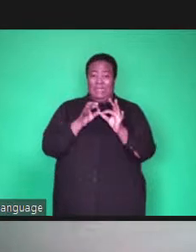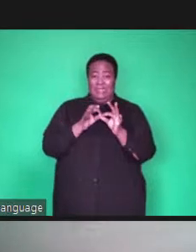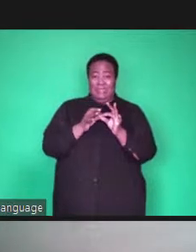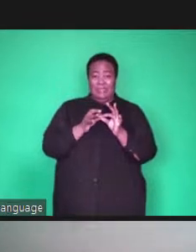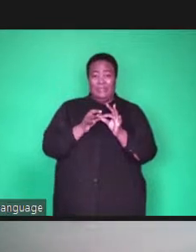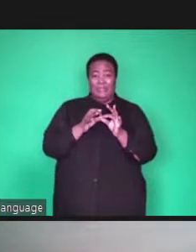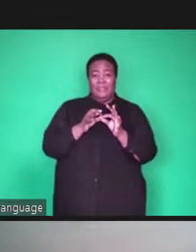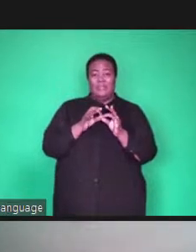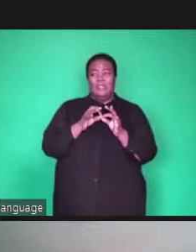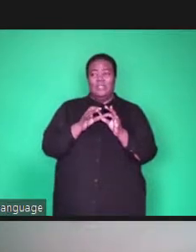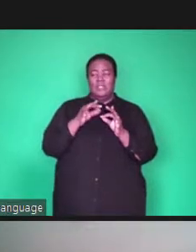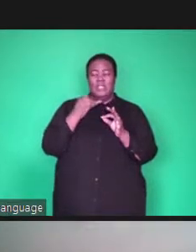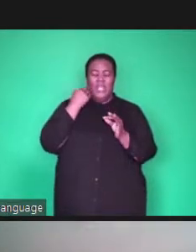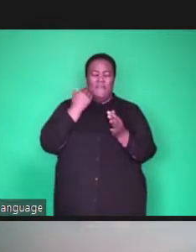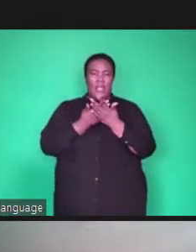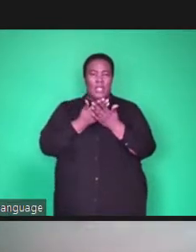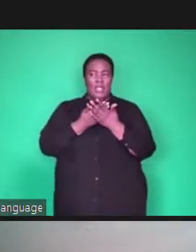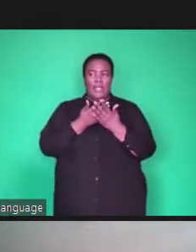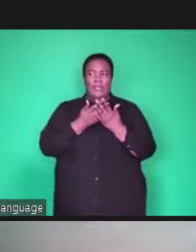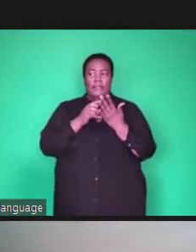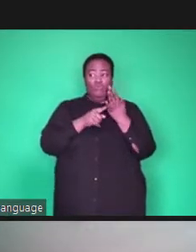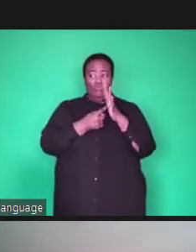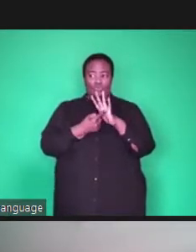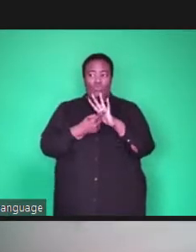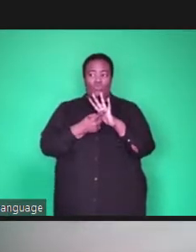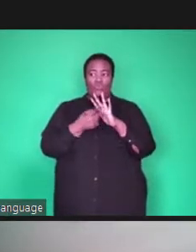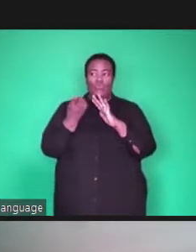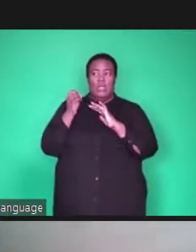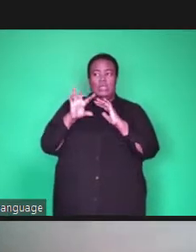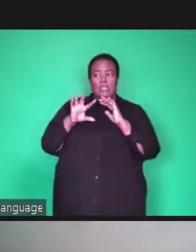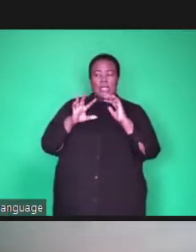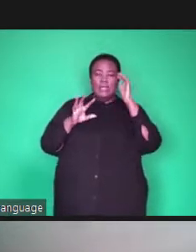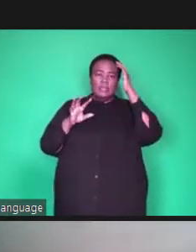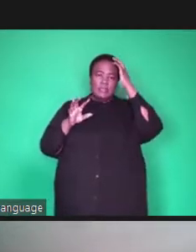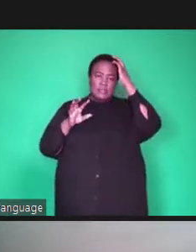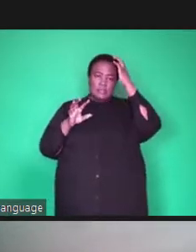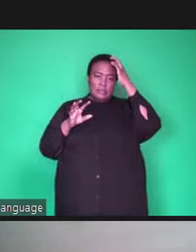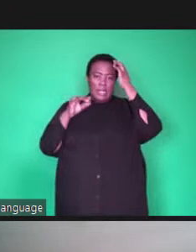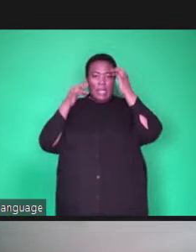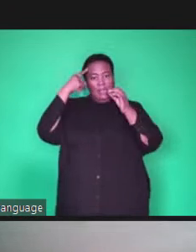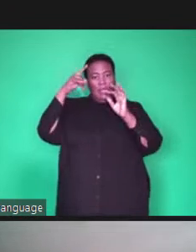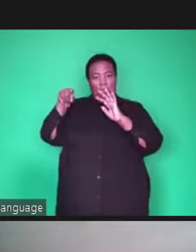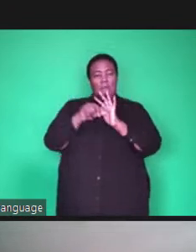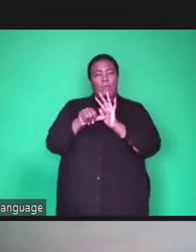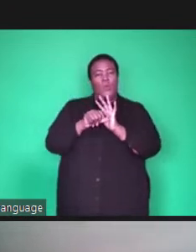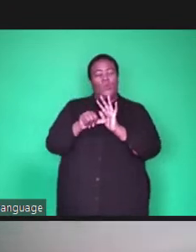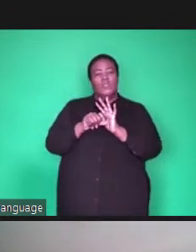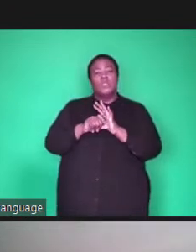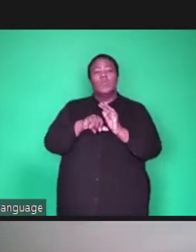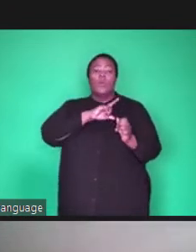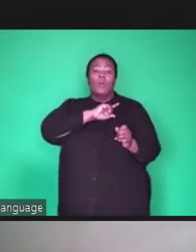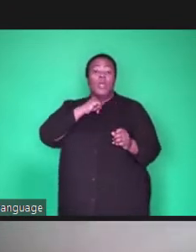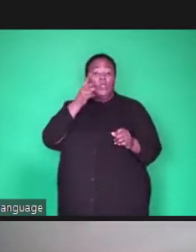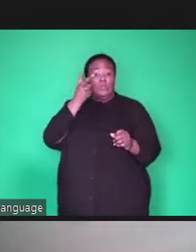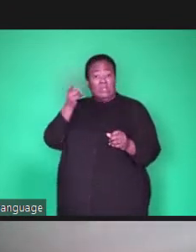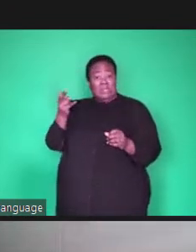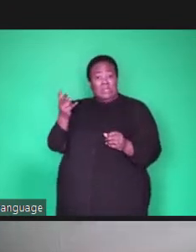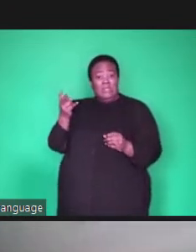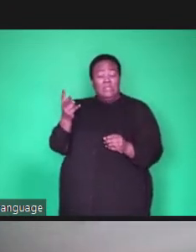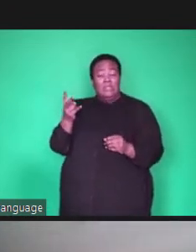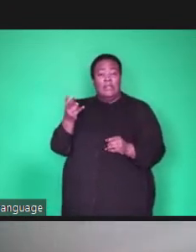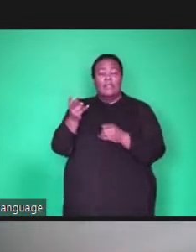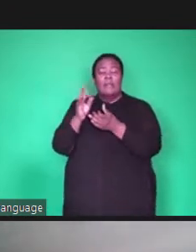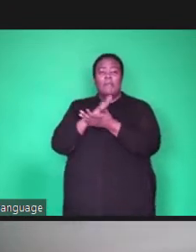and if I can just show you that slide because I think this is important. So you can see that